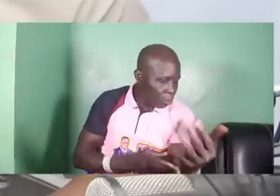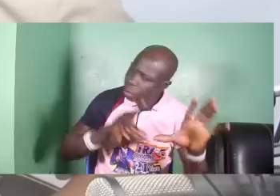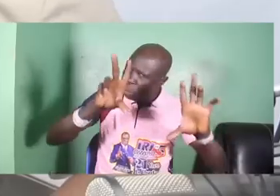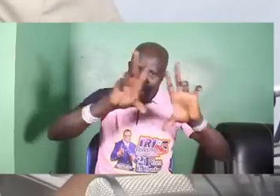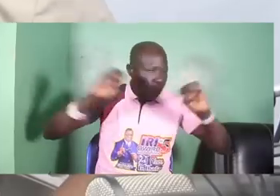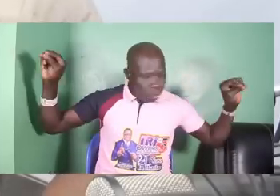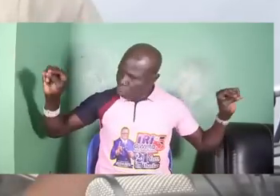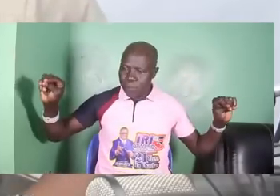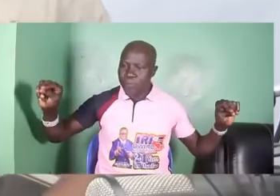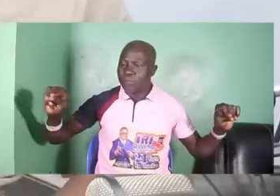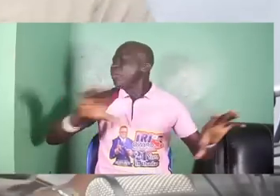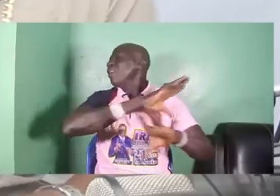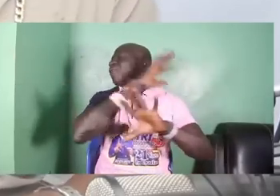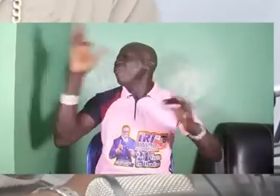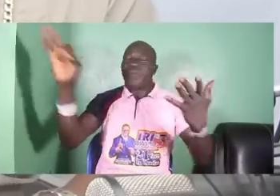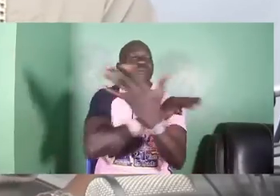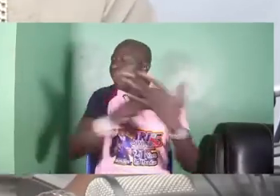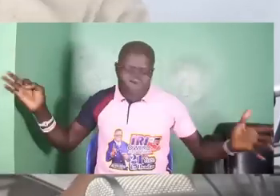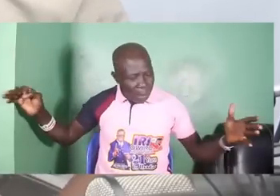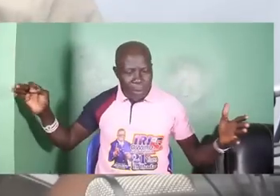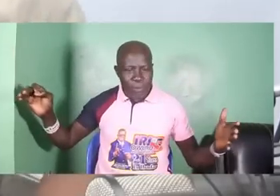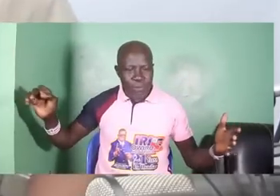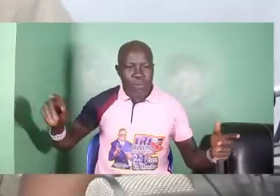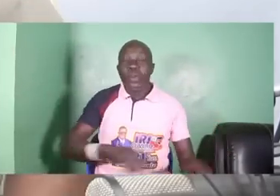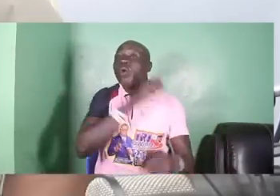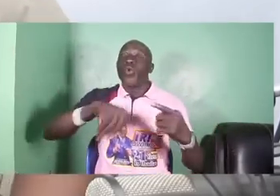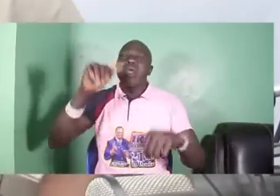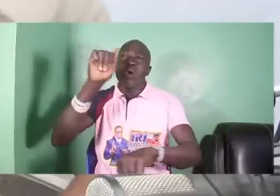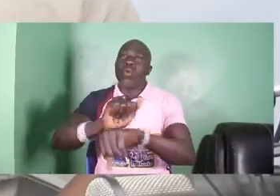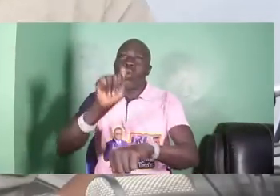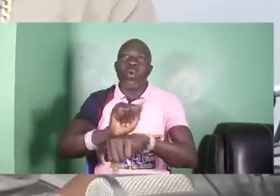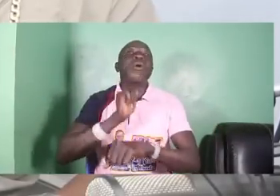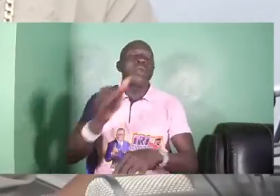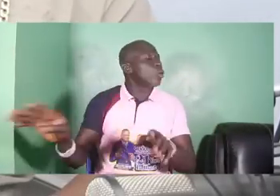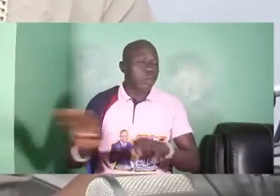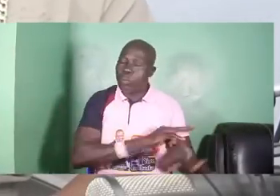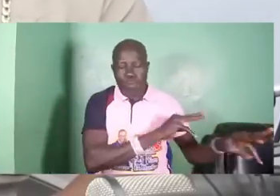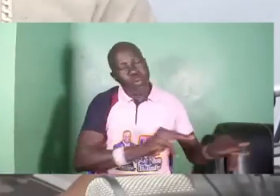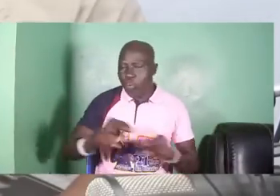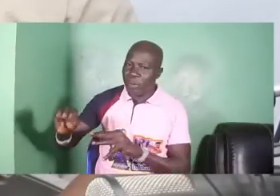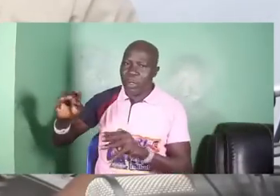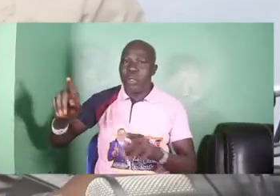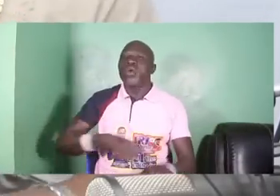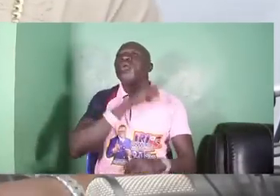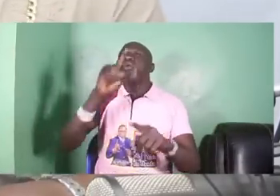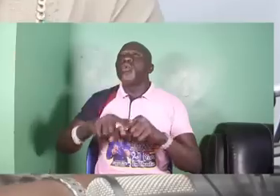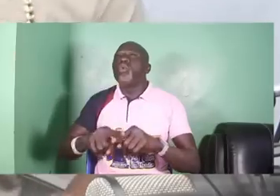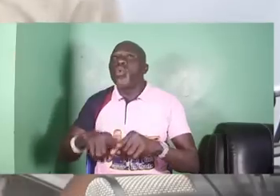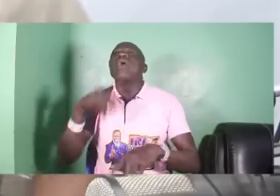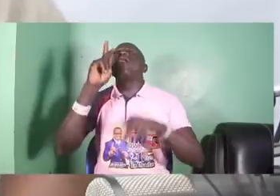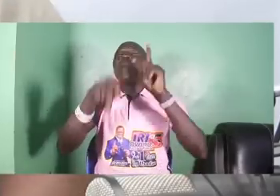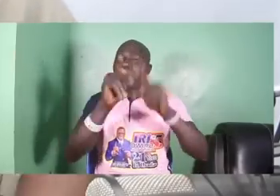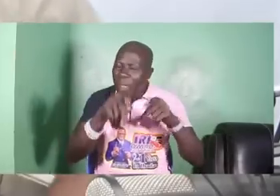fish. He failed to the brick. When your business is not moving. When the